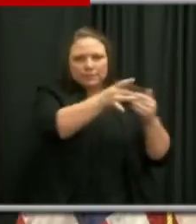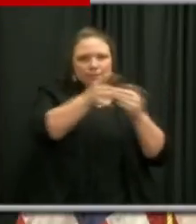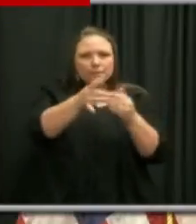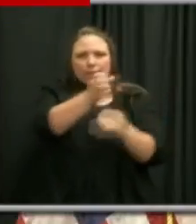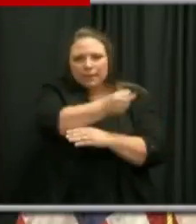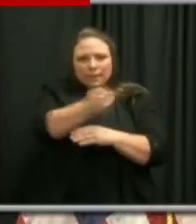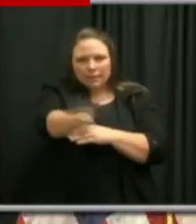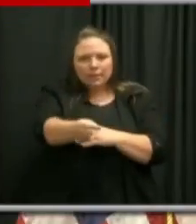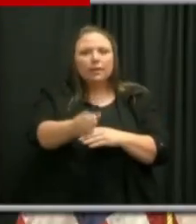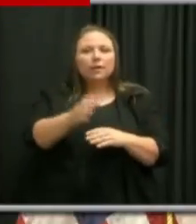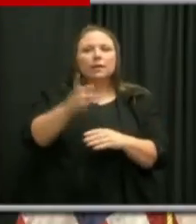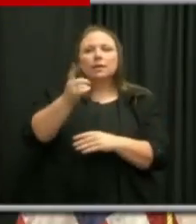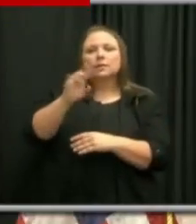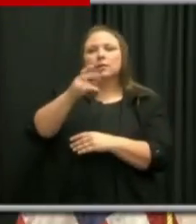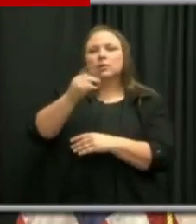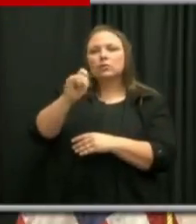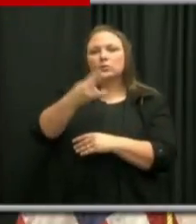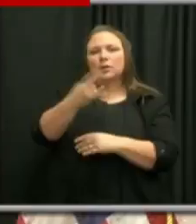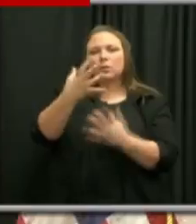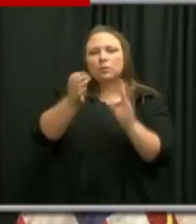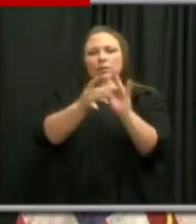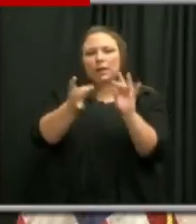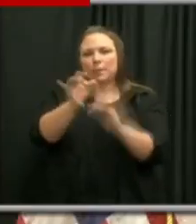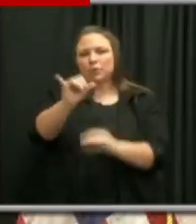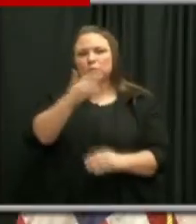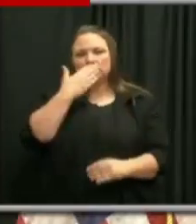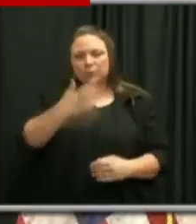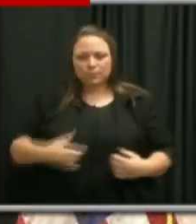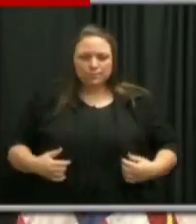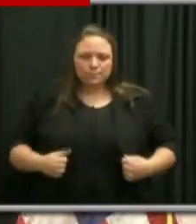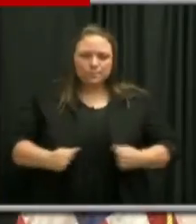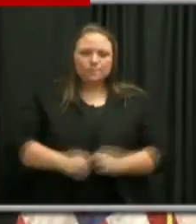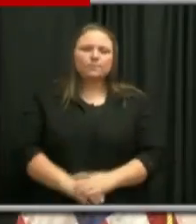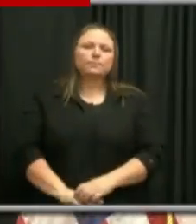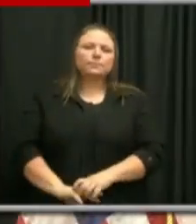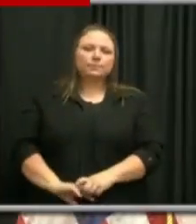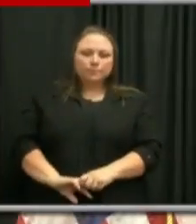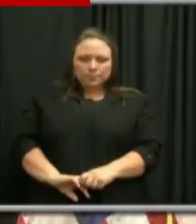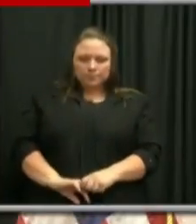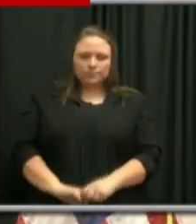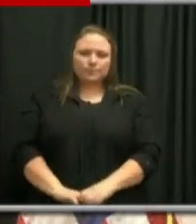it. And Dr. Hildreth would like to also make a comment, so thank you.